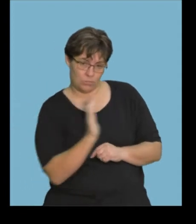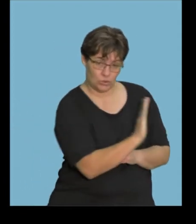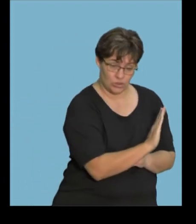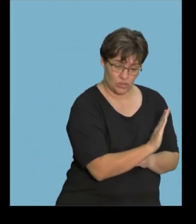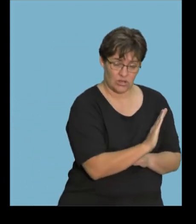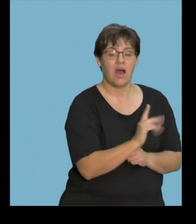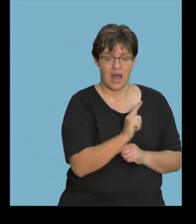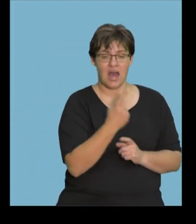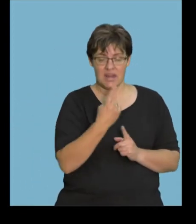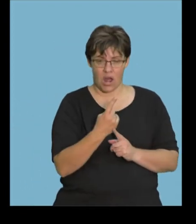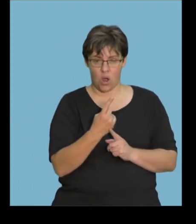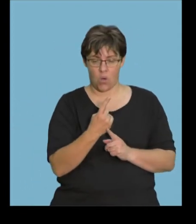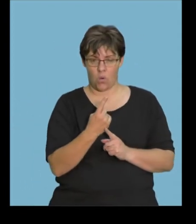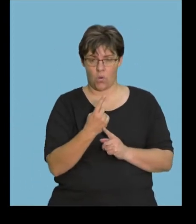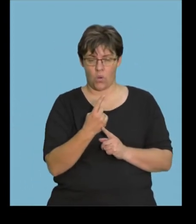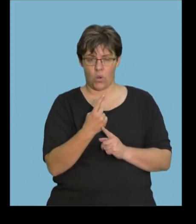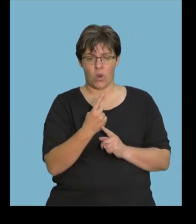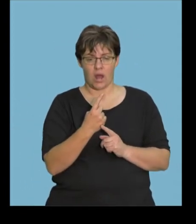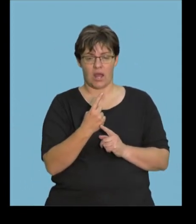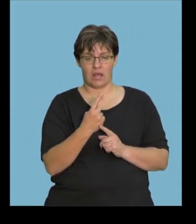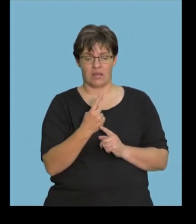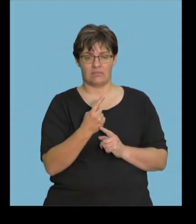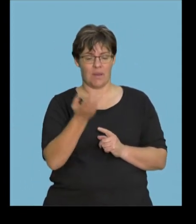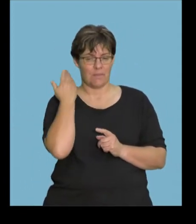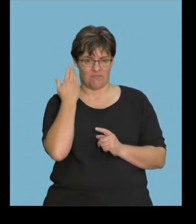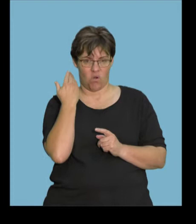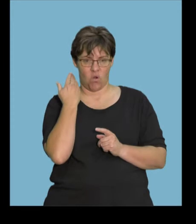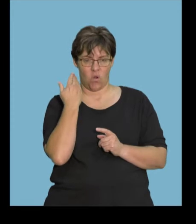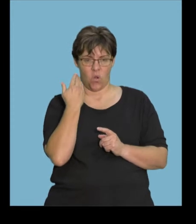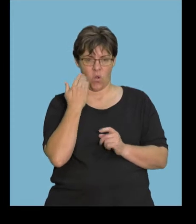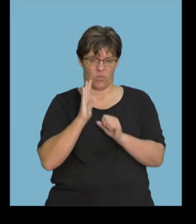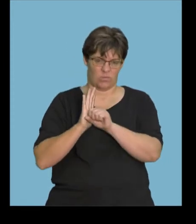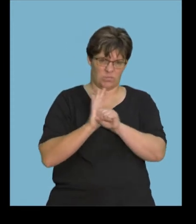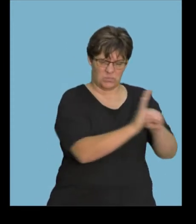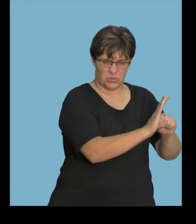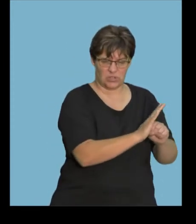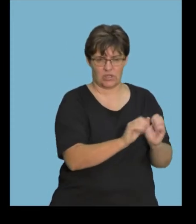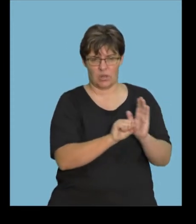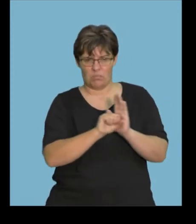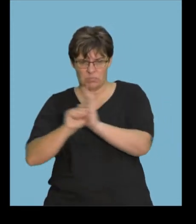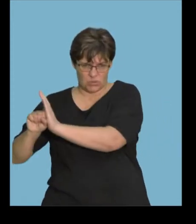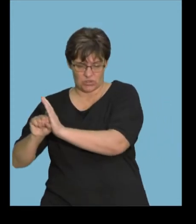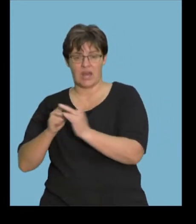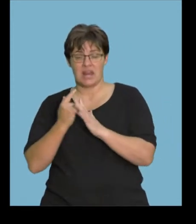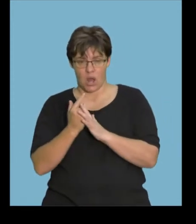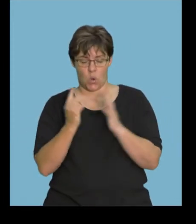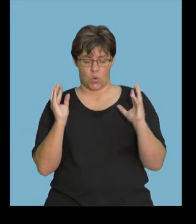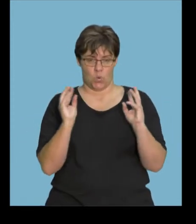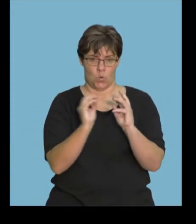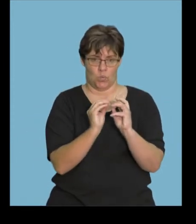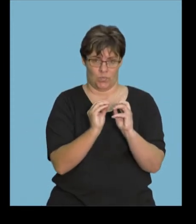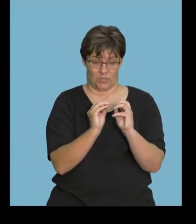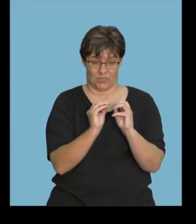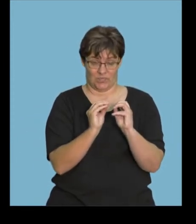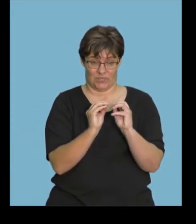a push. In this case, they are pulling towards, while in the two earlier scenarios, it's actually